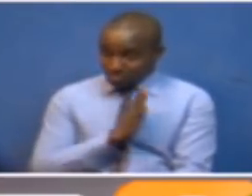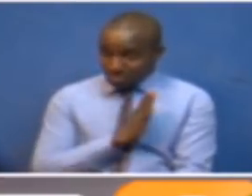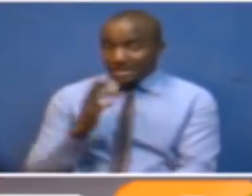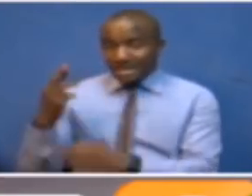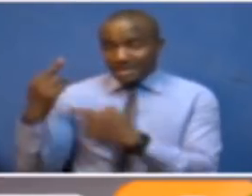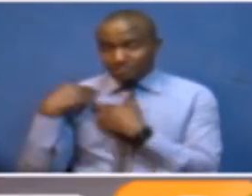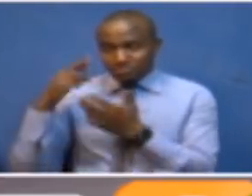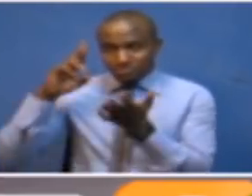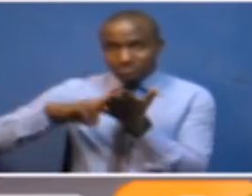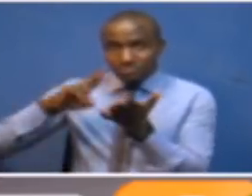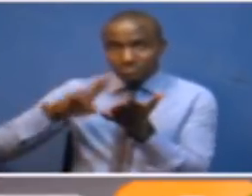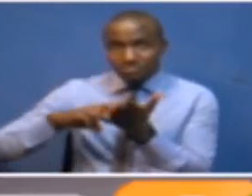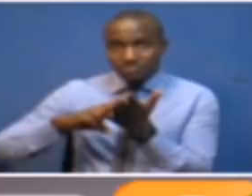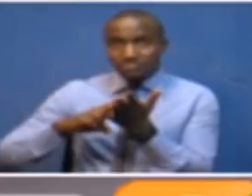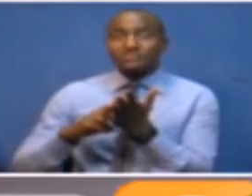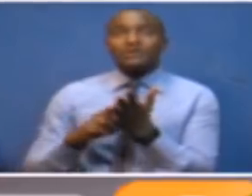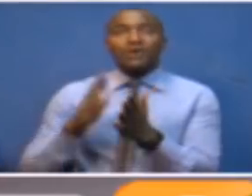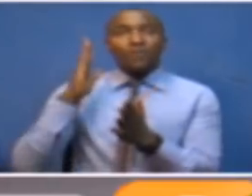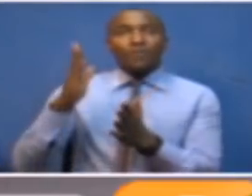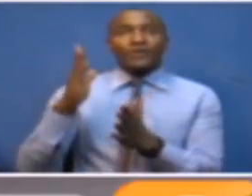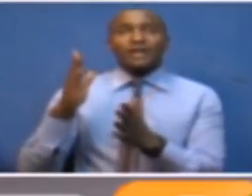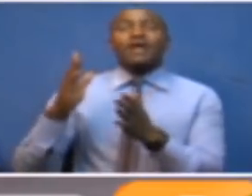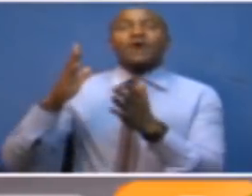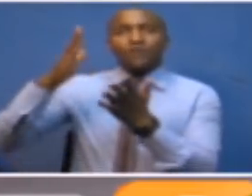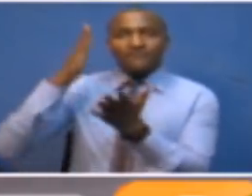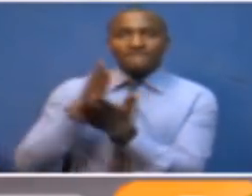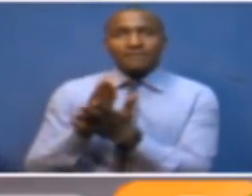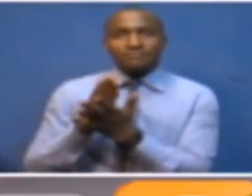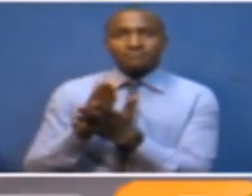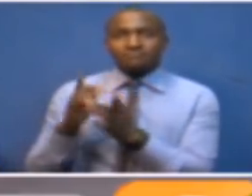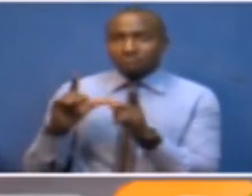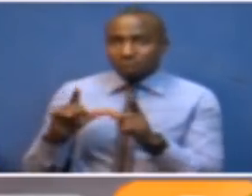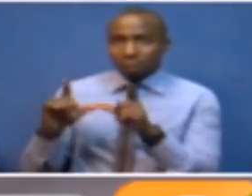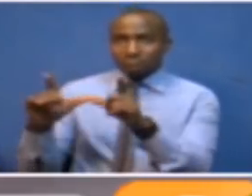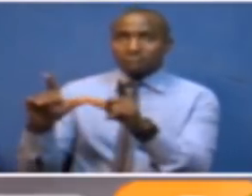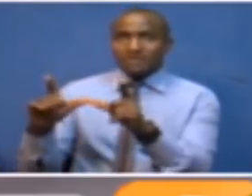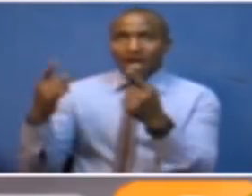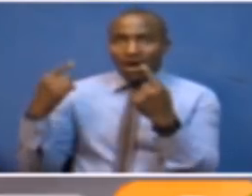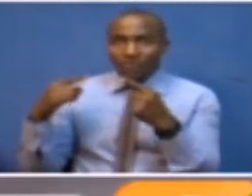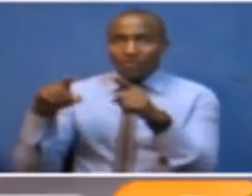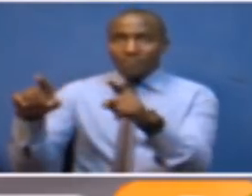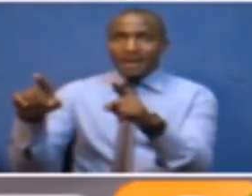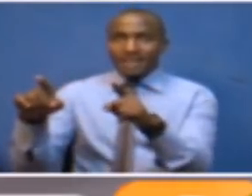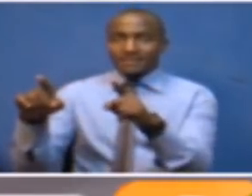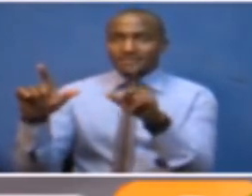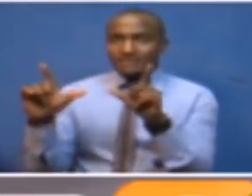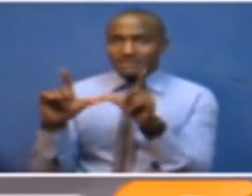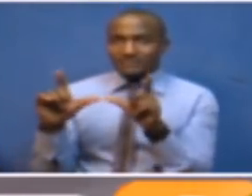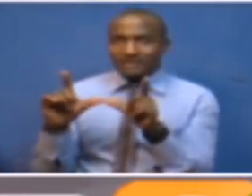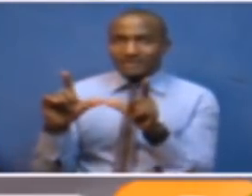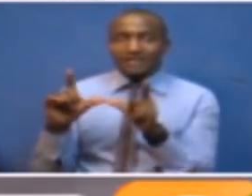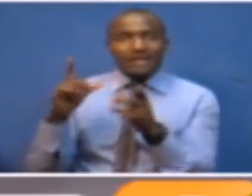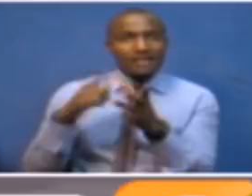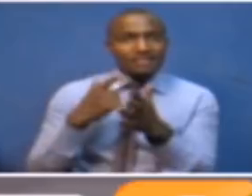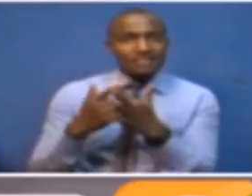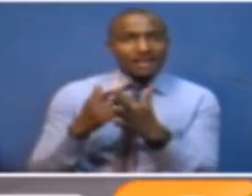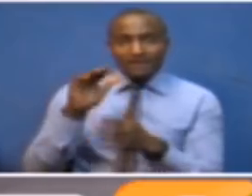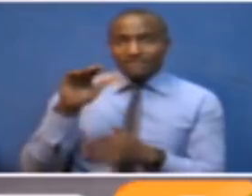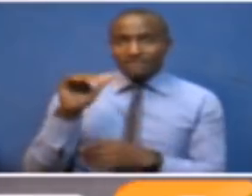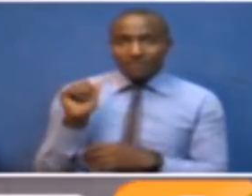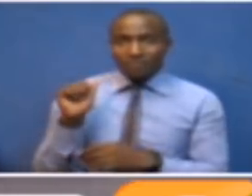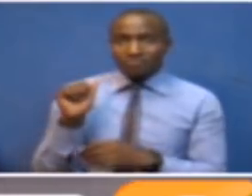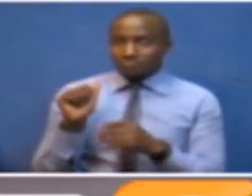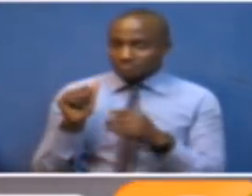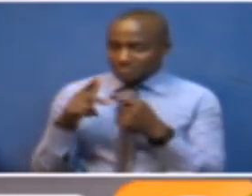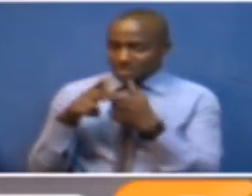and Quantity Surveyors. They will then give you a compliance certificate, and we'll hear then from